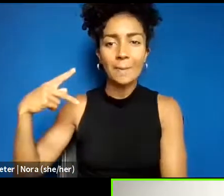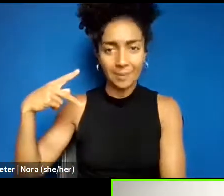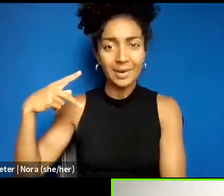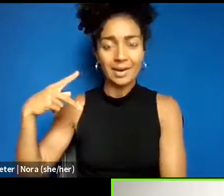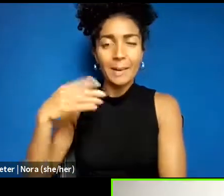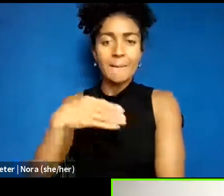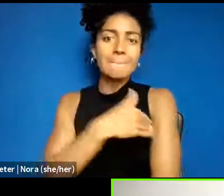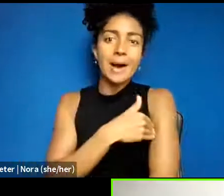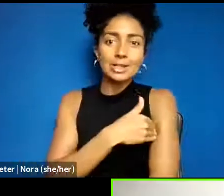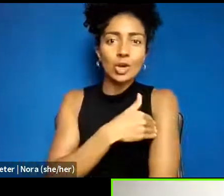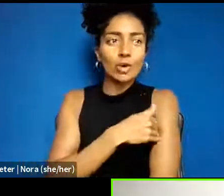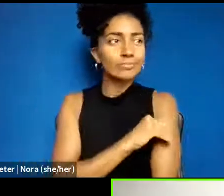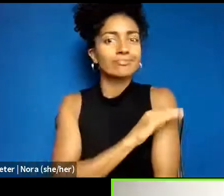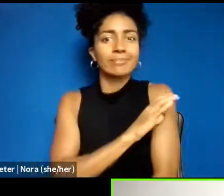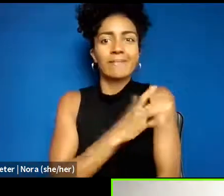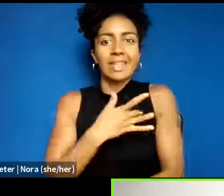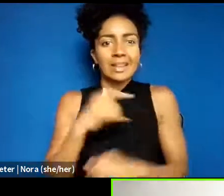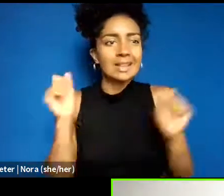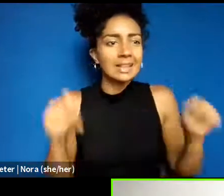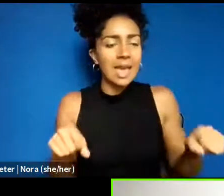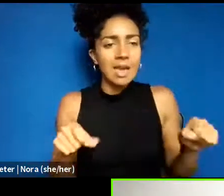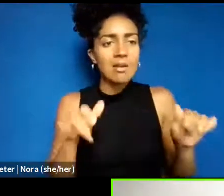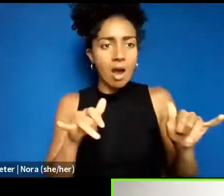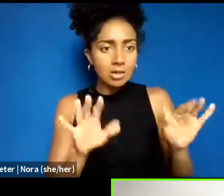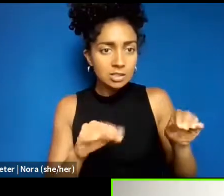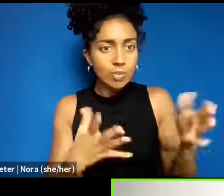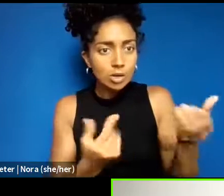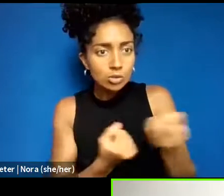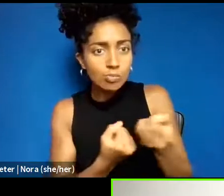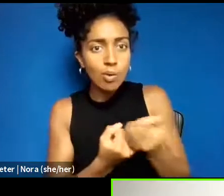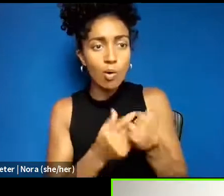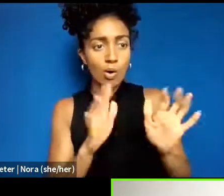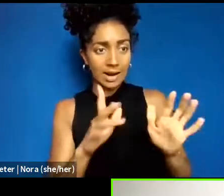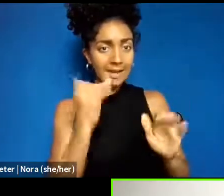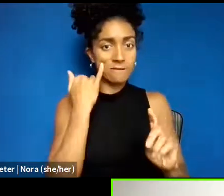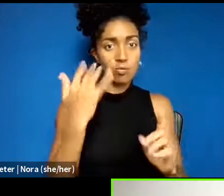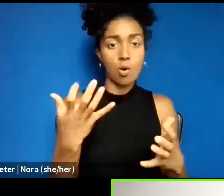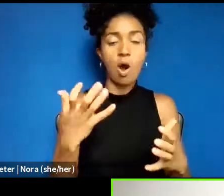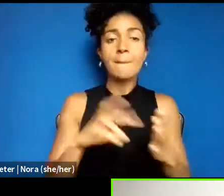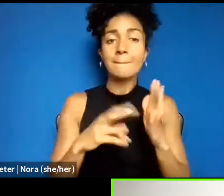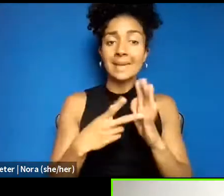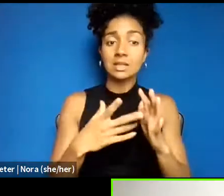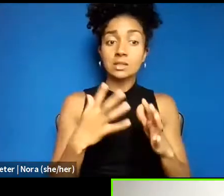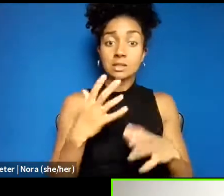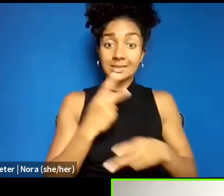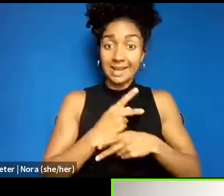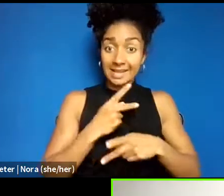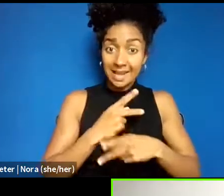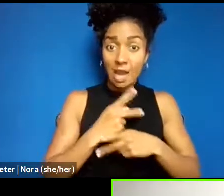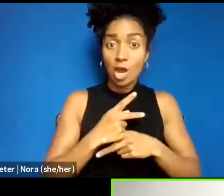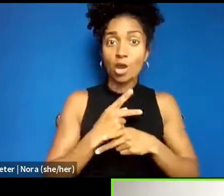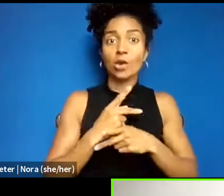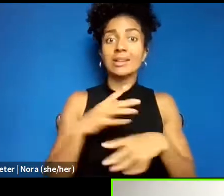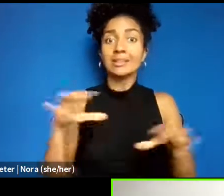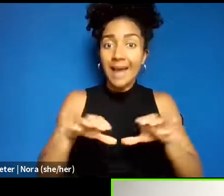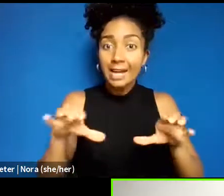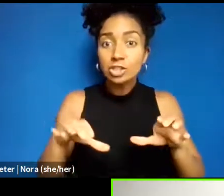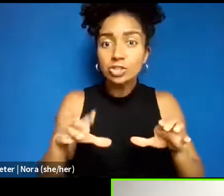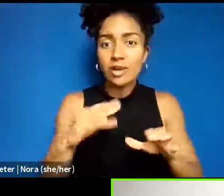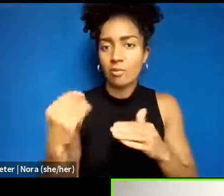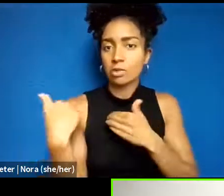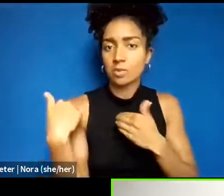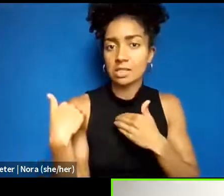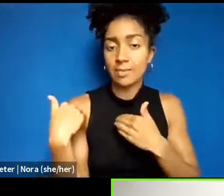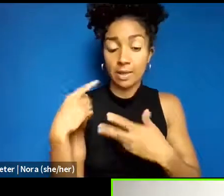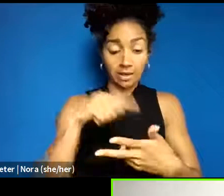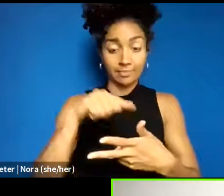around taking care, taking action, and taking responsibility. And taking care is encouraging